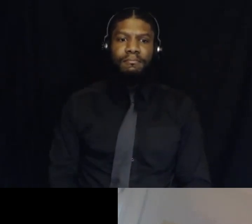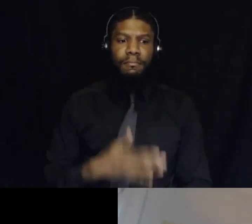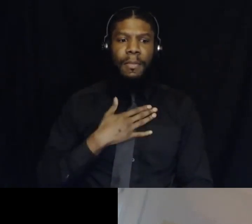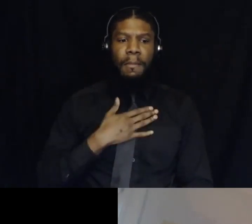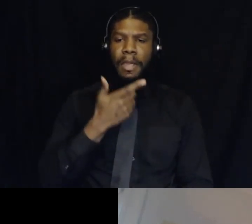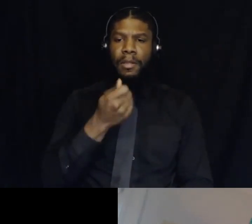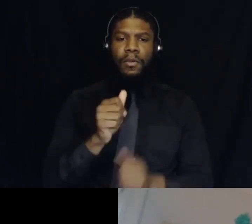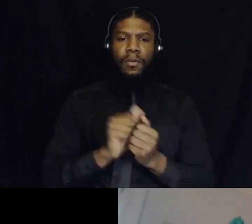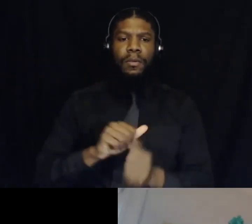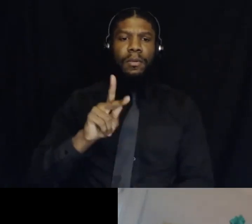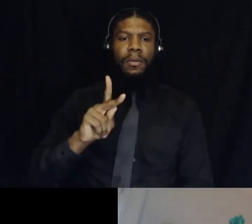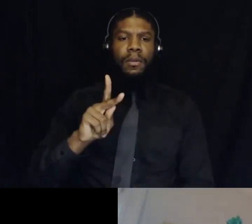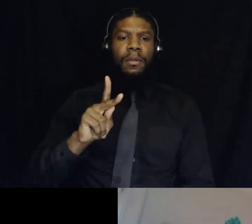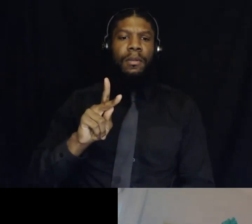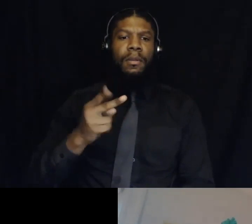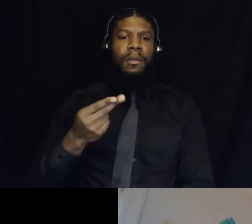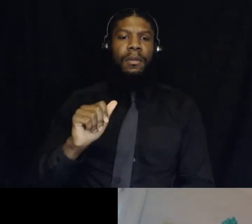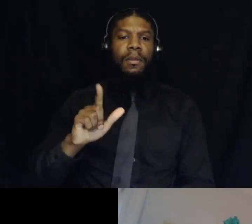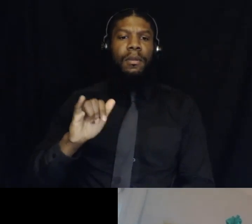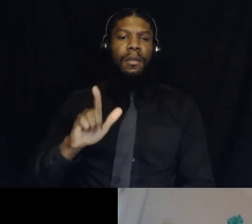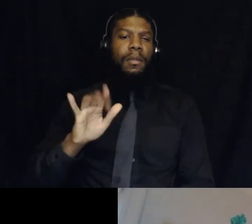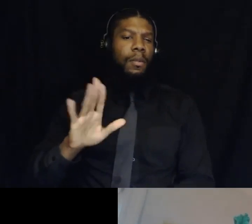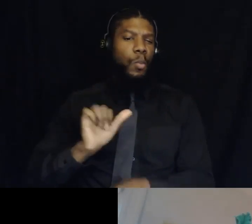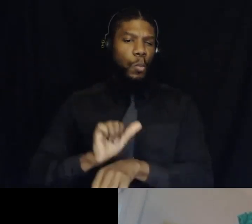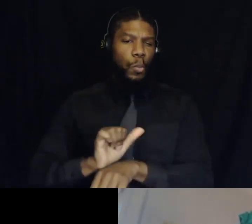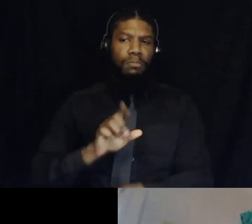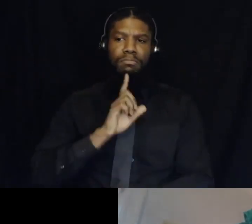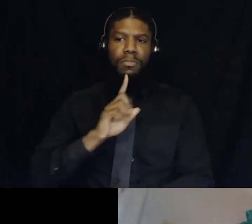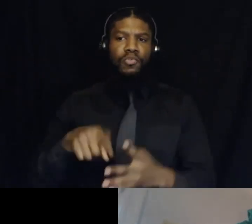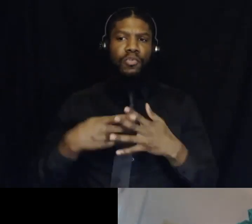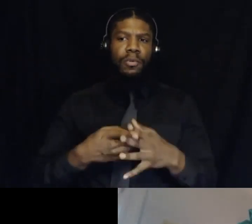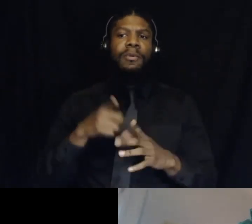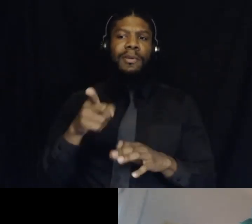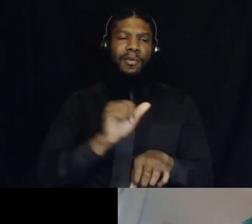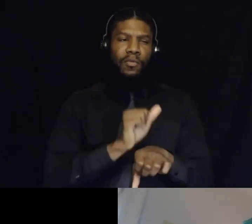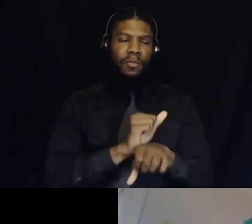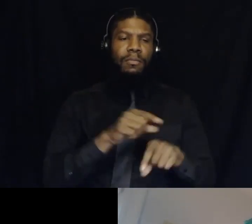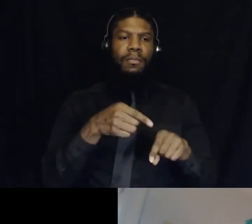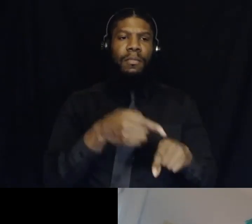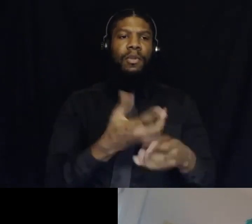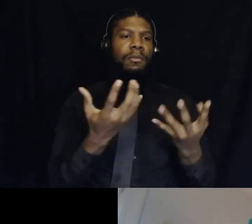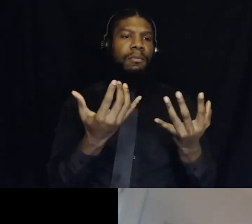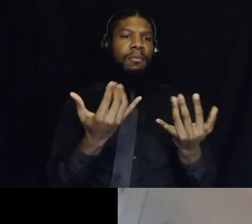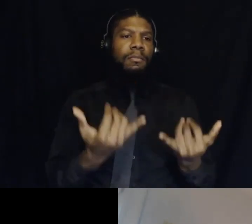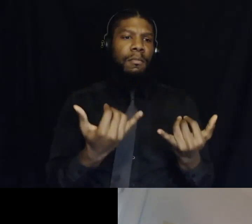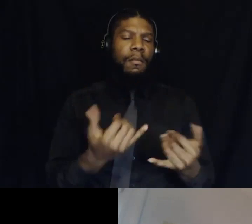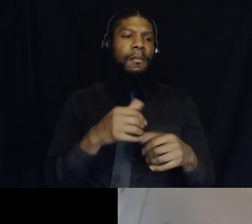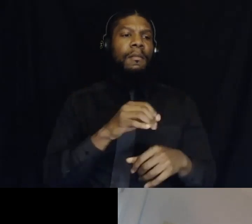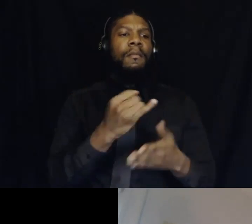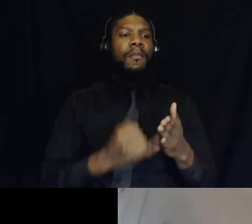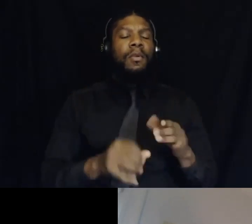work started when he was at the Contemporary Art Museum for our Great Rivers